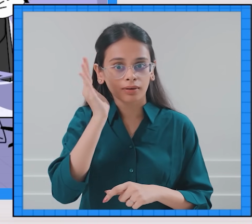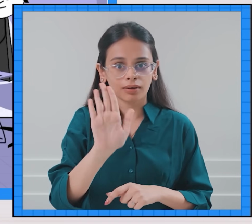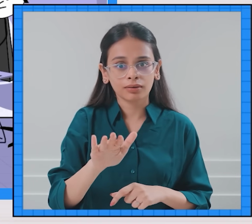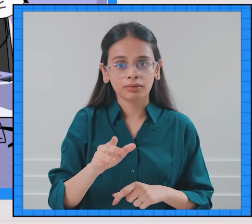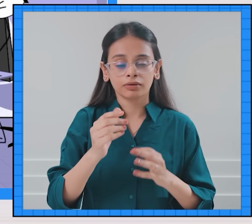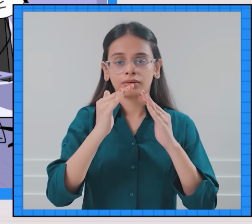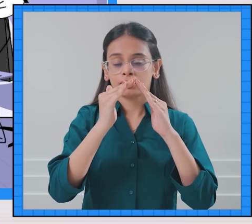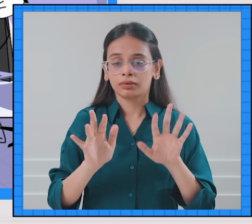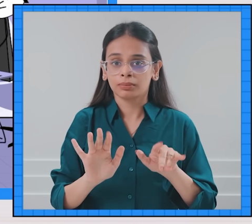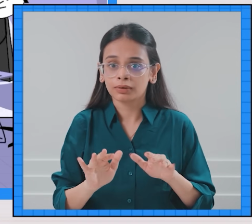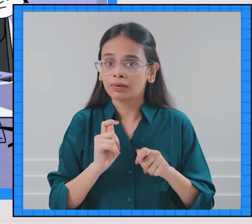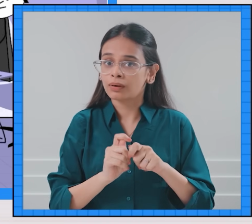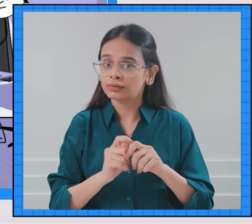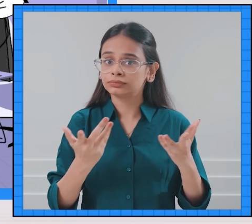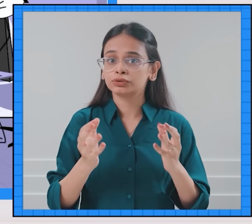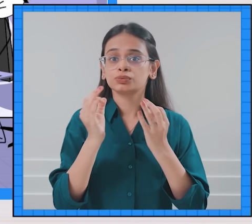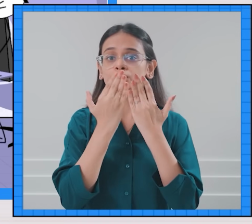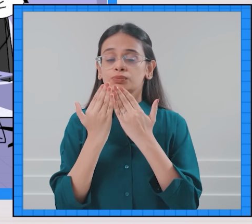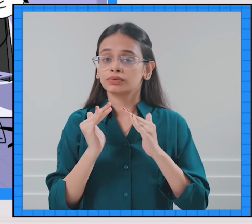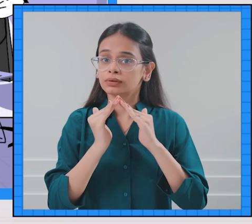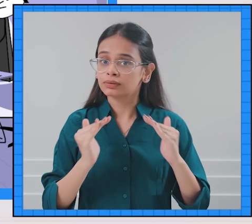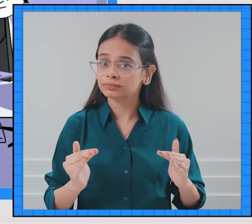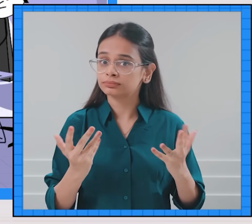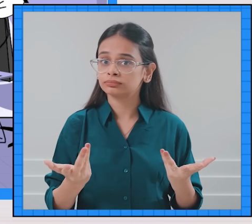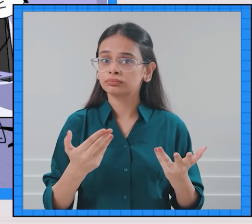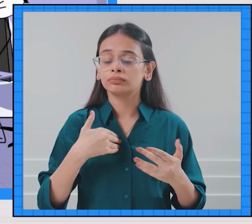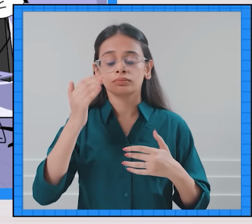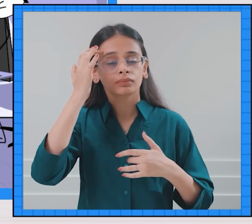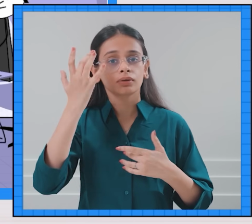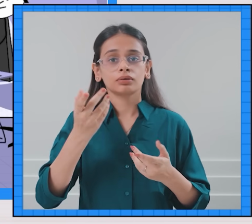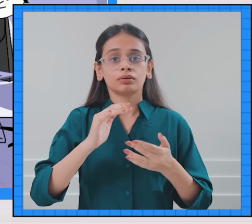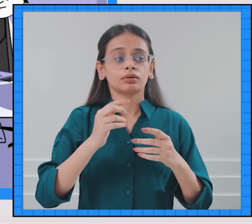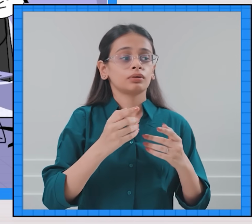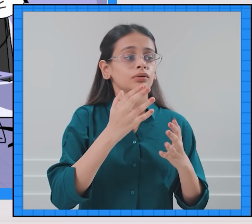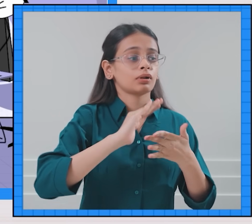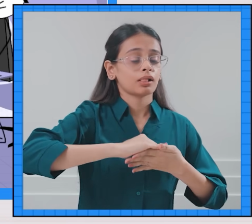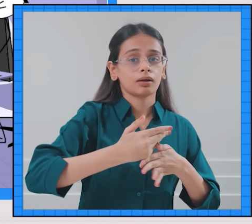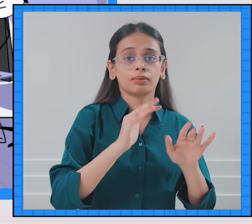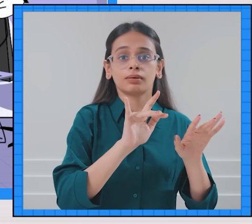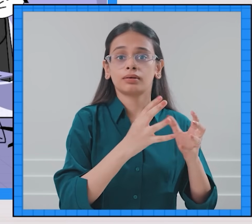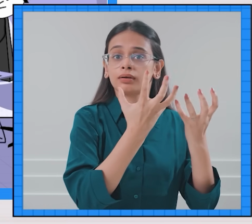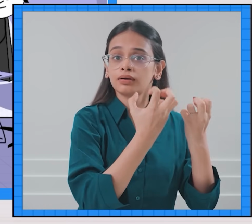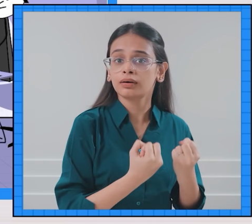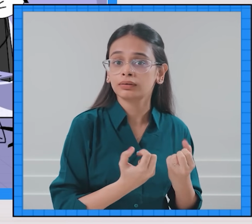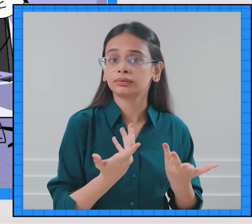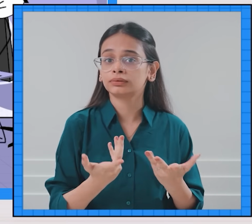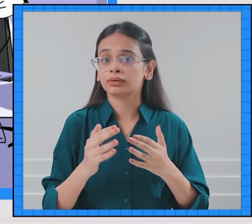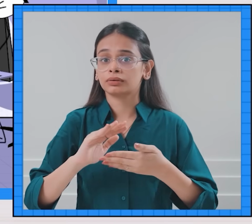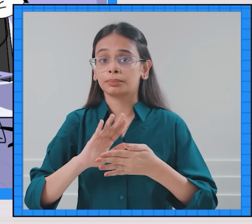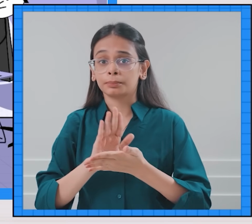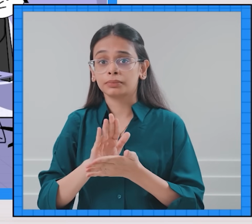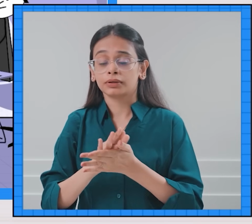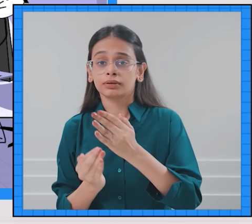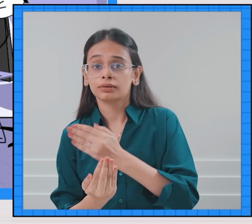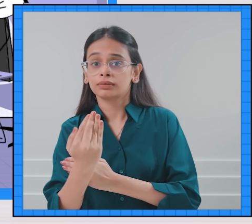home was a norm, so was schooling from home. Suddenly, I had to upgrade the IT infrastructure in the house. I had to buy two laptops,